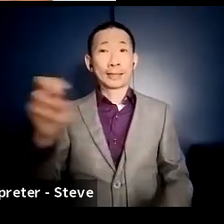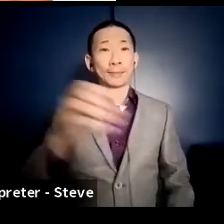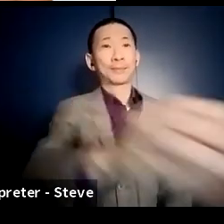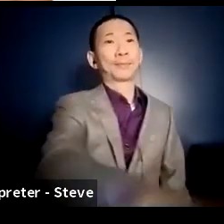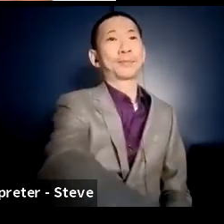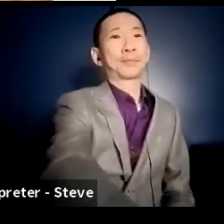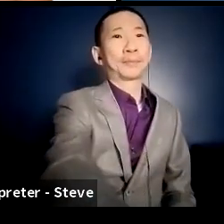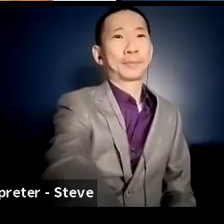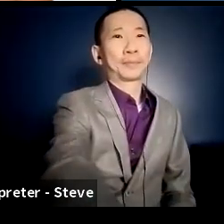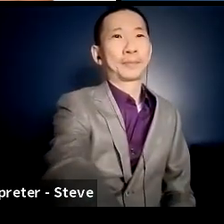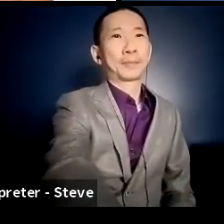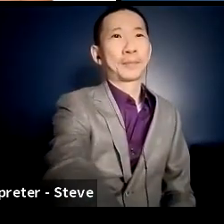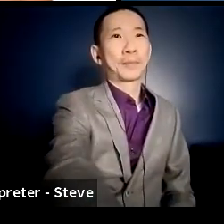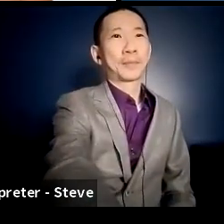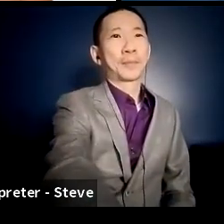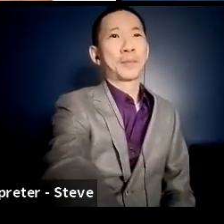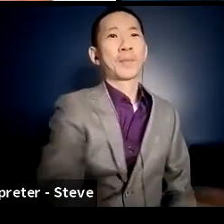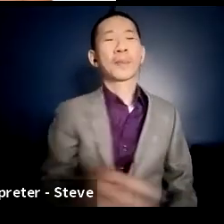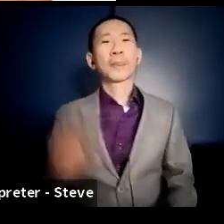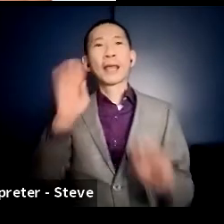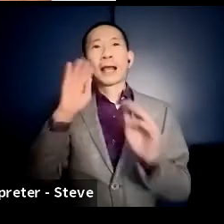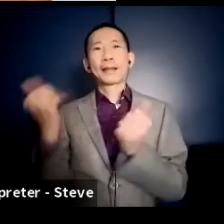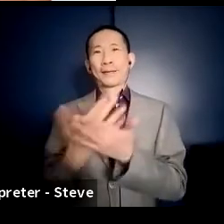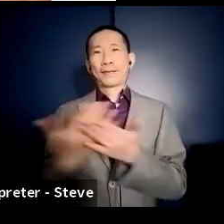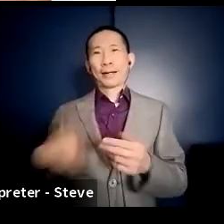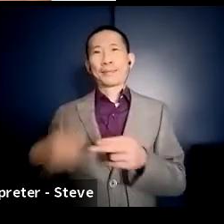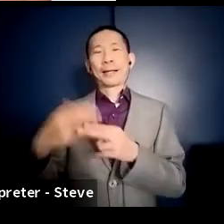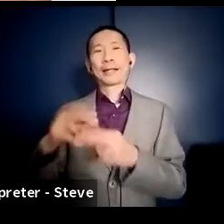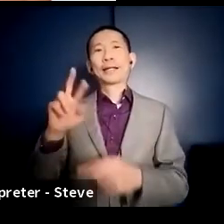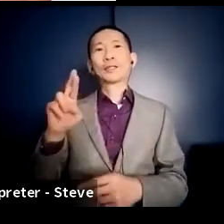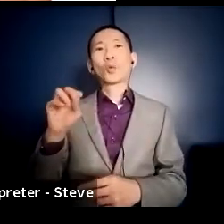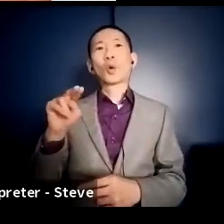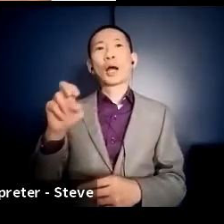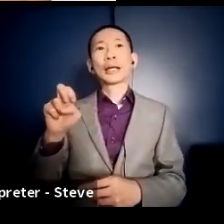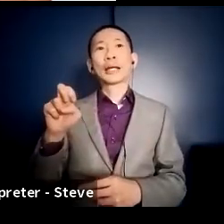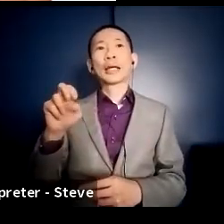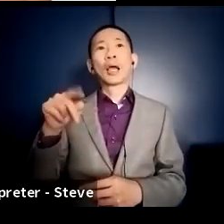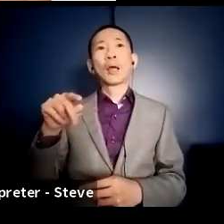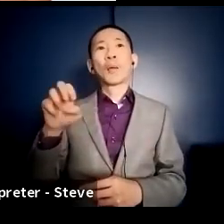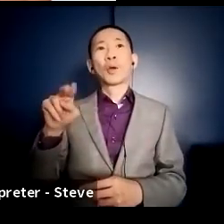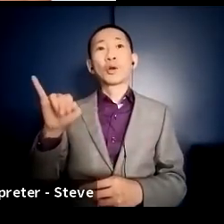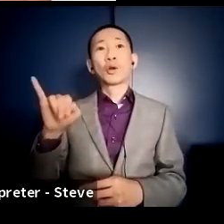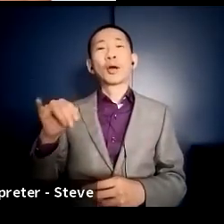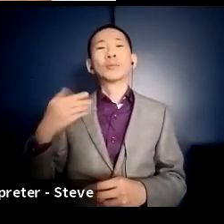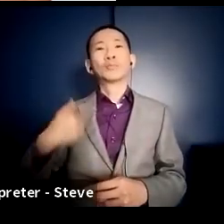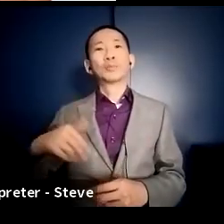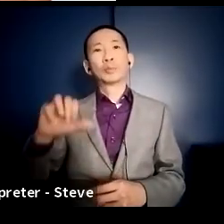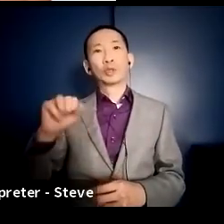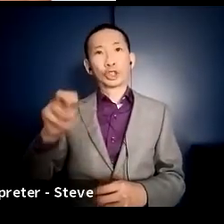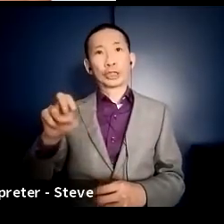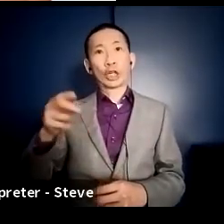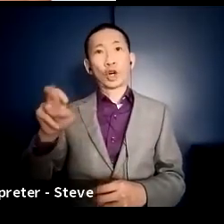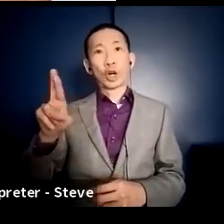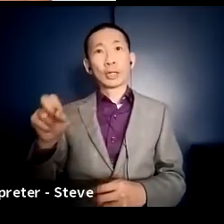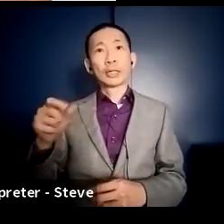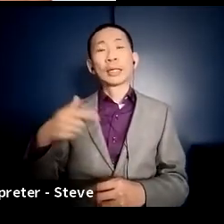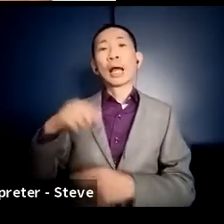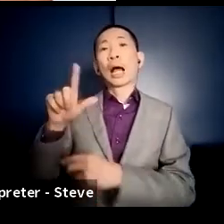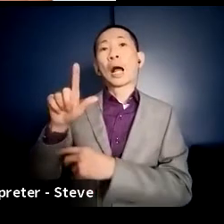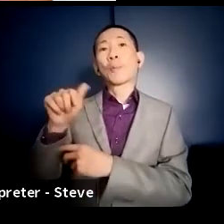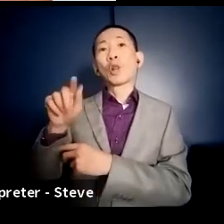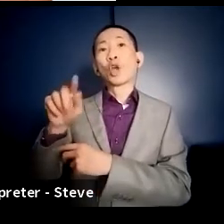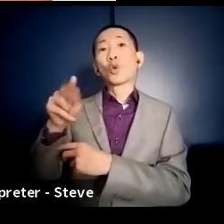Hello, everyone. Thanks so much. My name is Ronnie Pinoy. My pronouns are she, hers. I am Laguna Pueblo and Cherokee